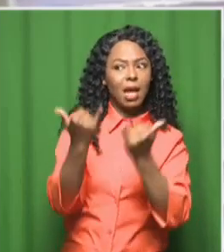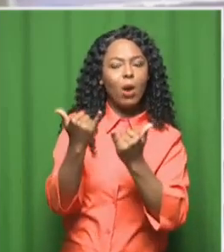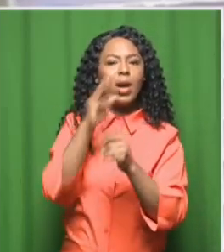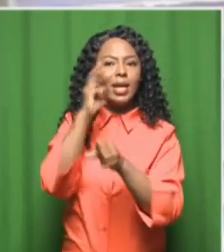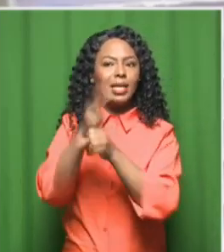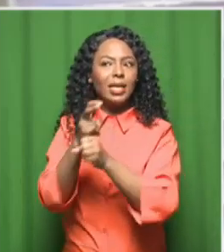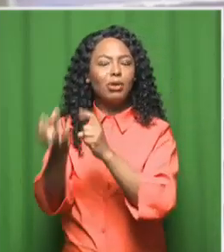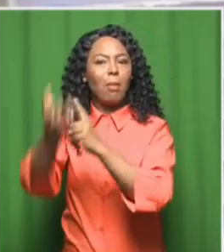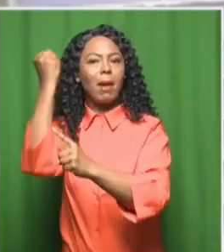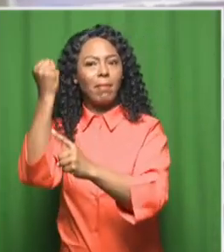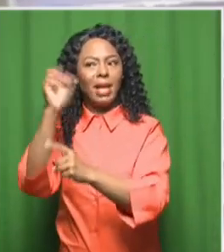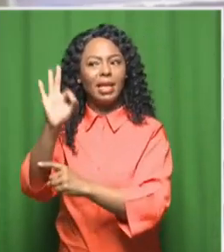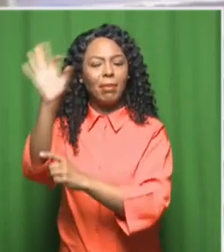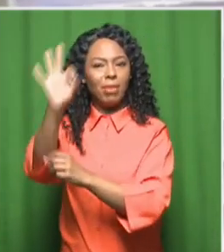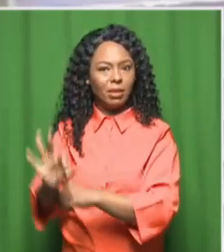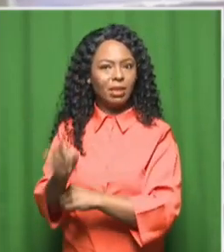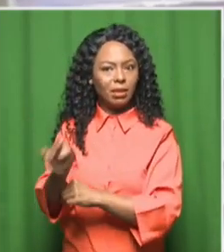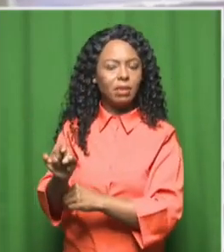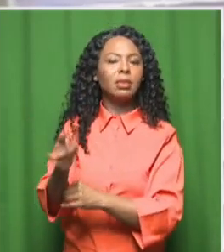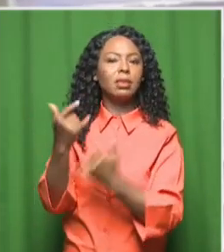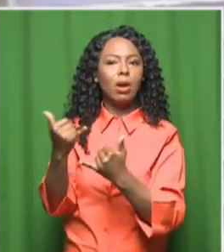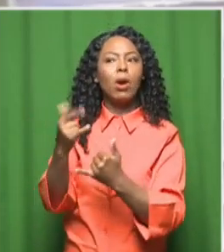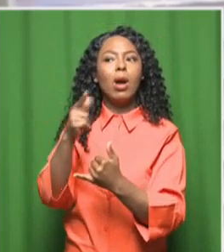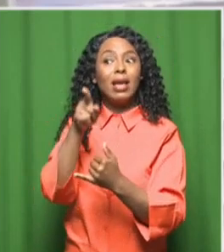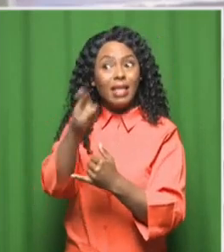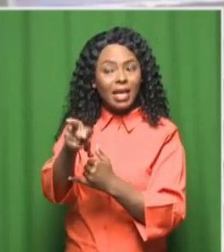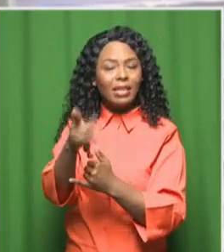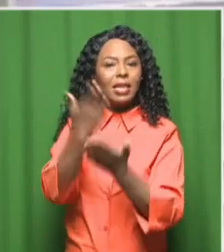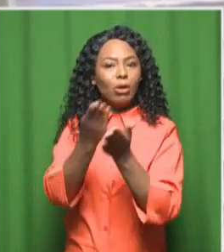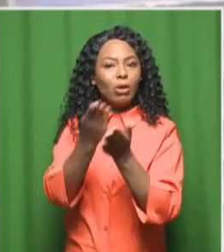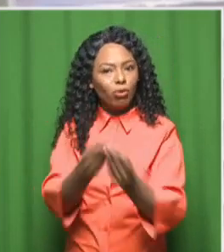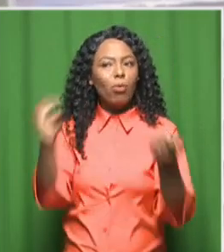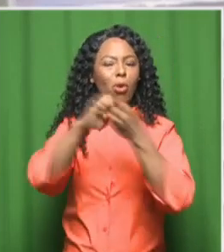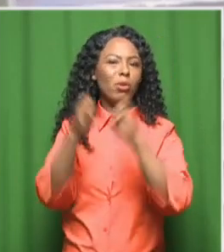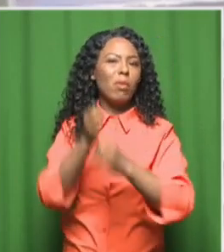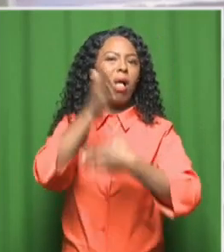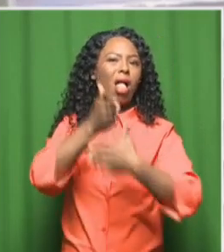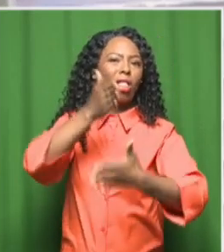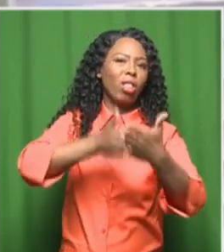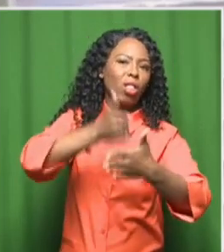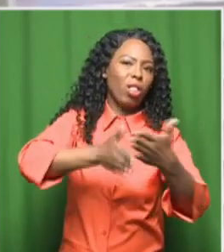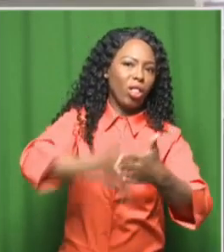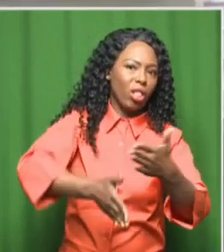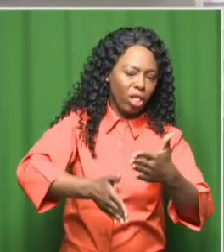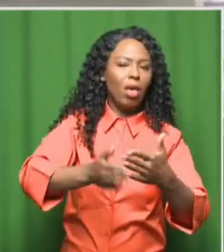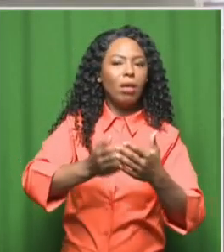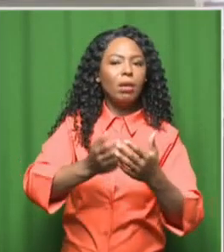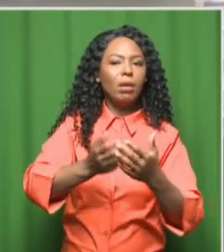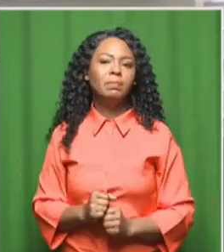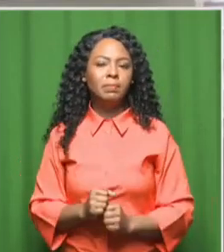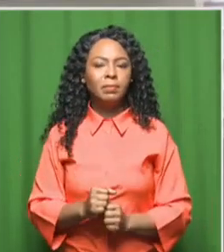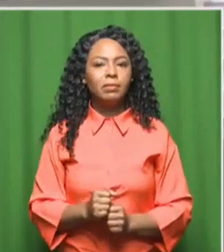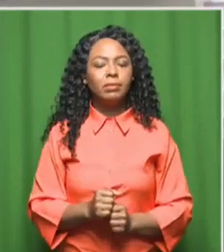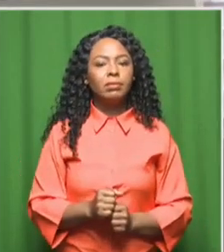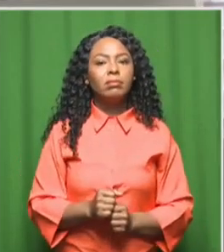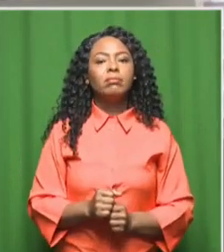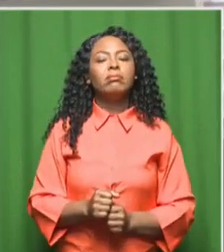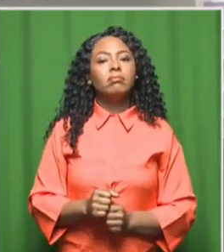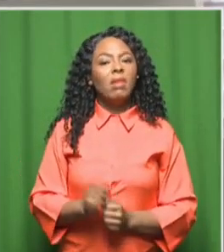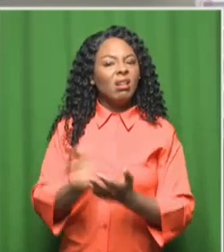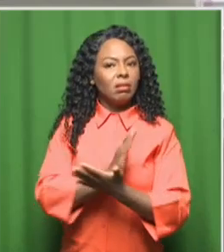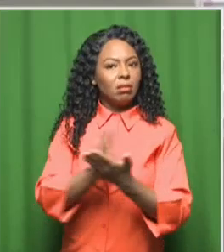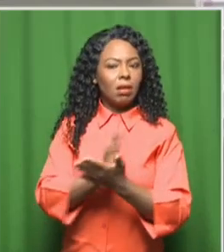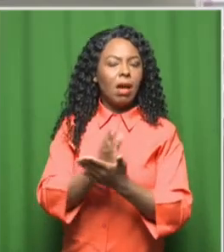which can then alleviate, things like unemployment, inequality in a more sustained basis. Well, some critics over the years, Patrick,